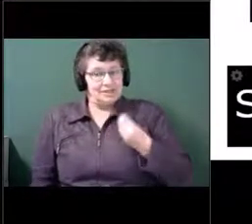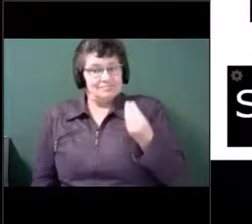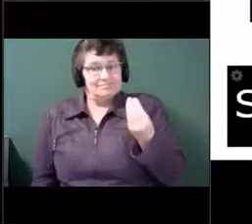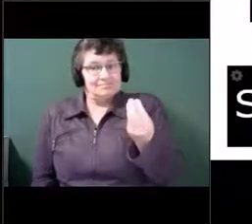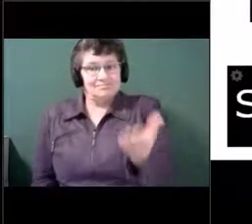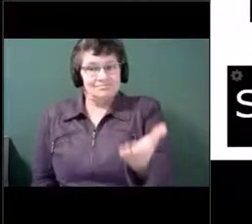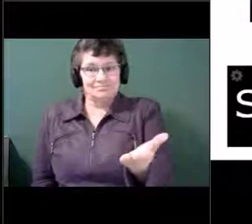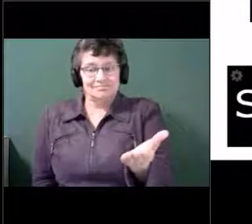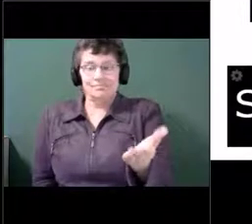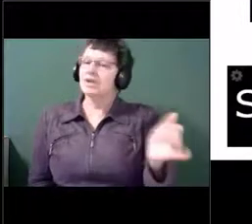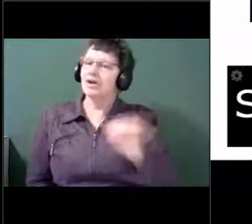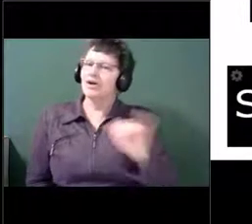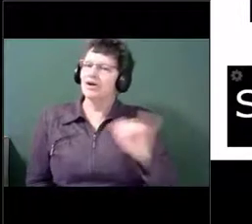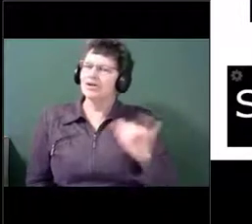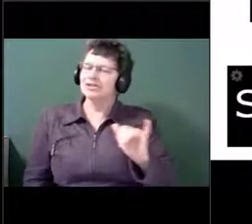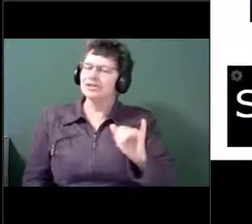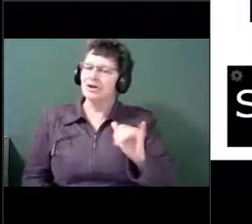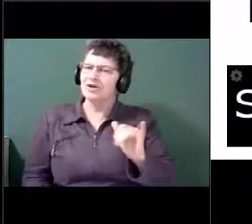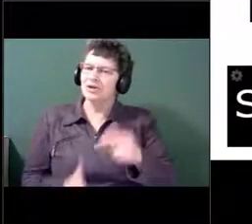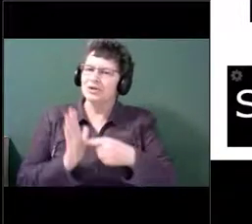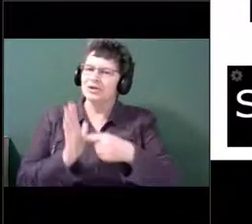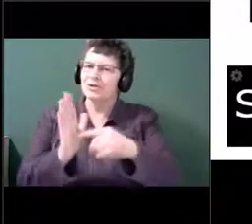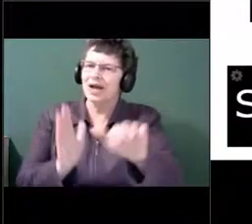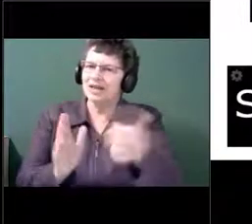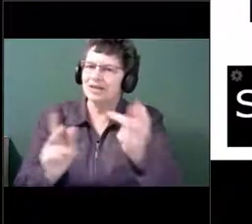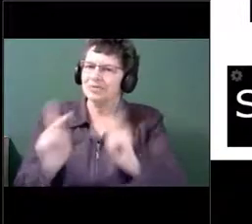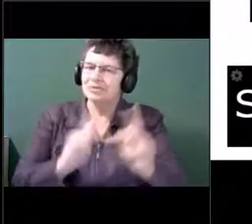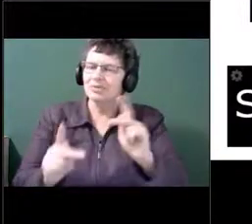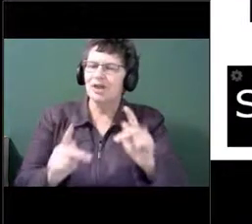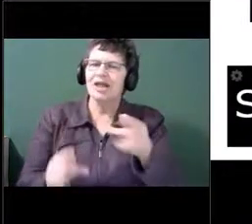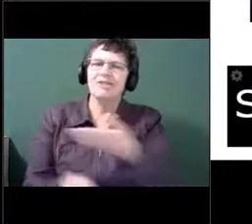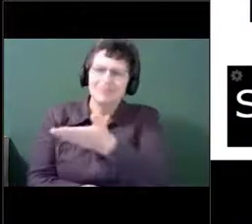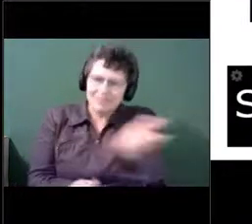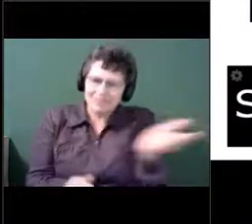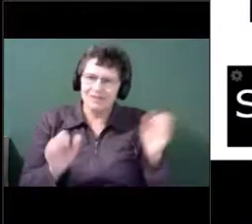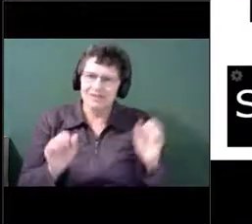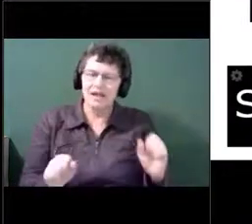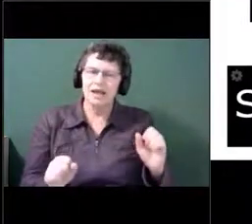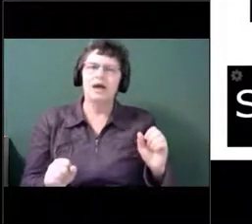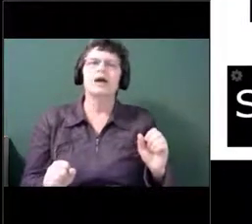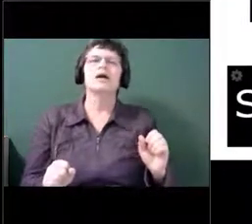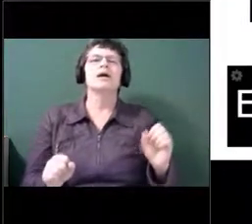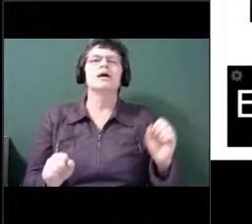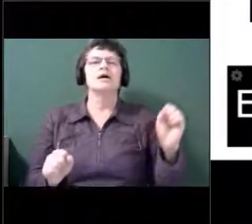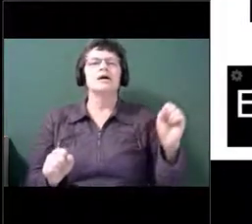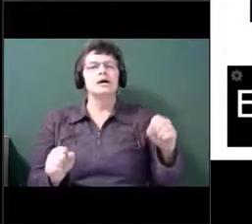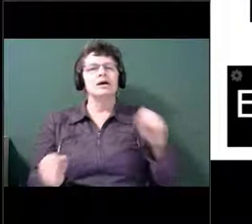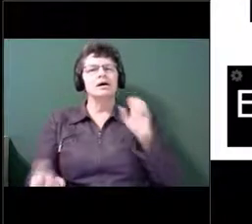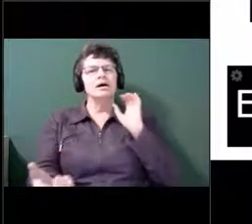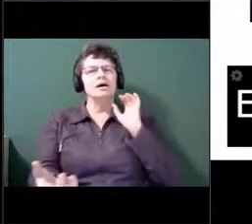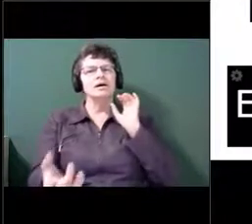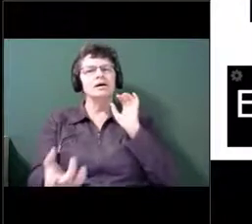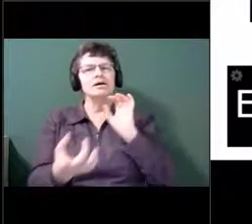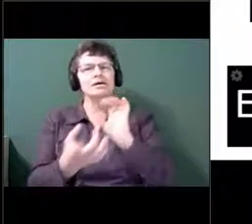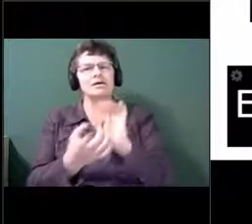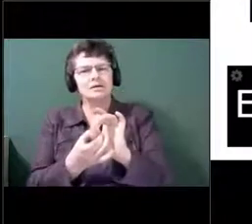to have a similar kind of reflective process and understand something they're going through in a new